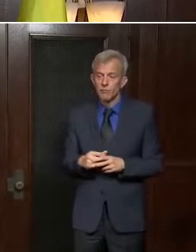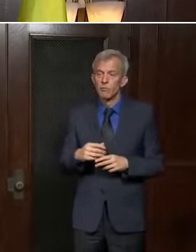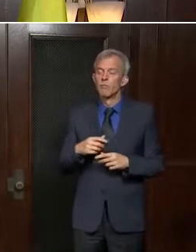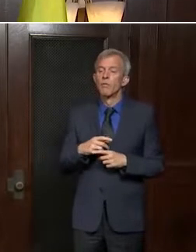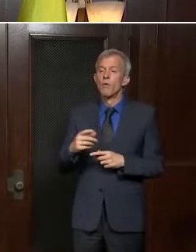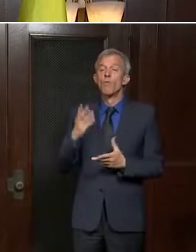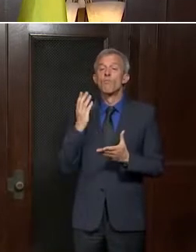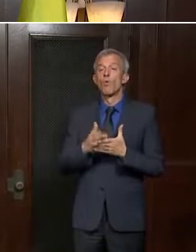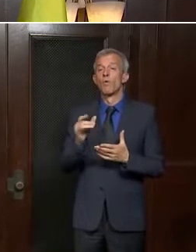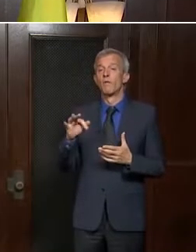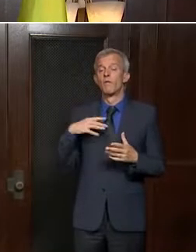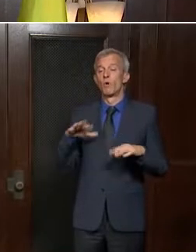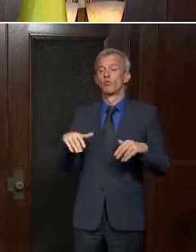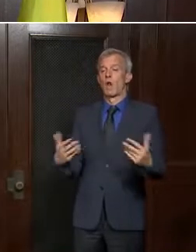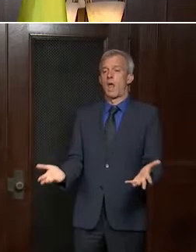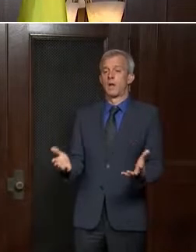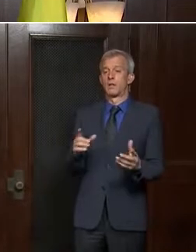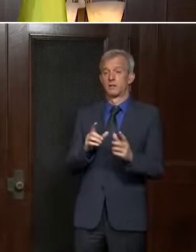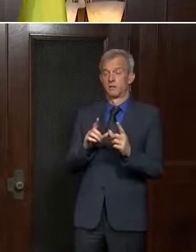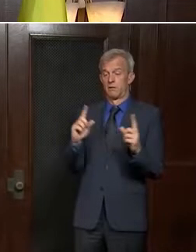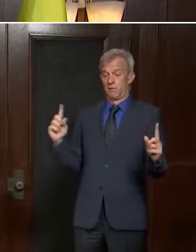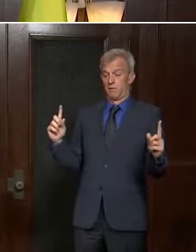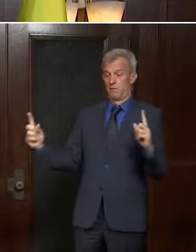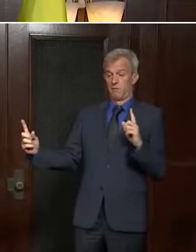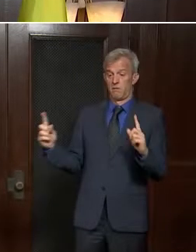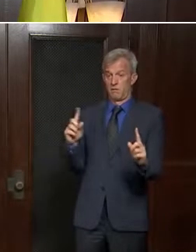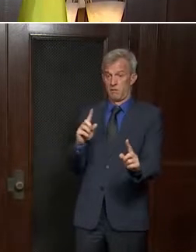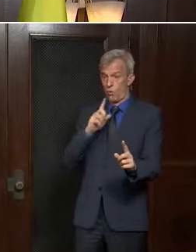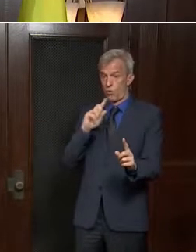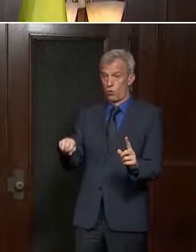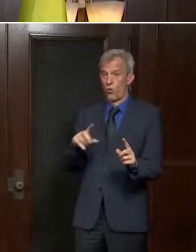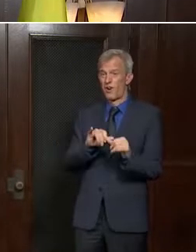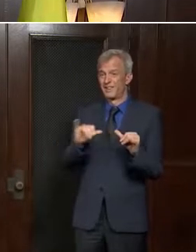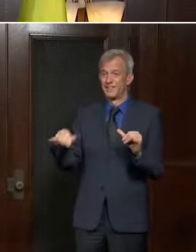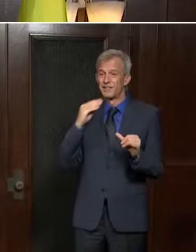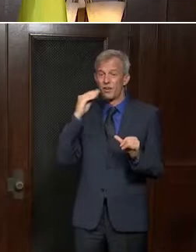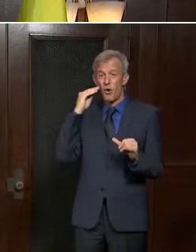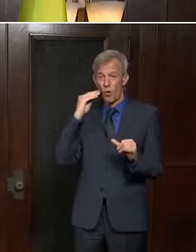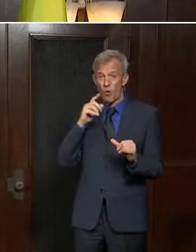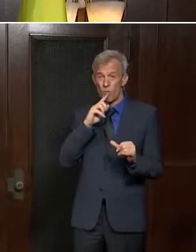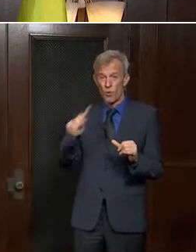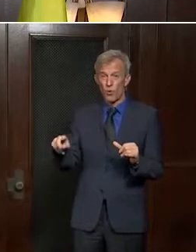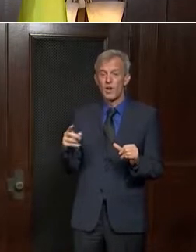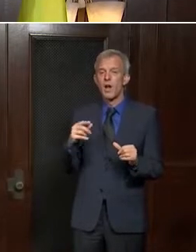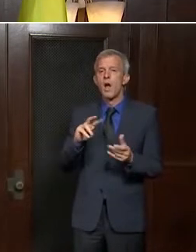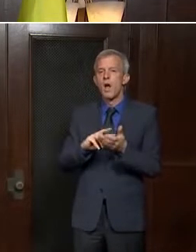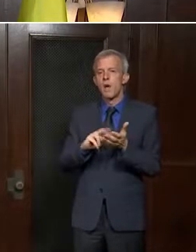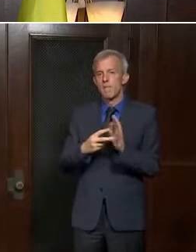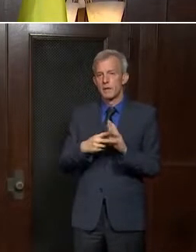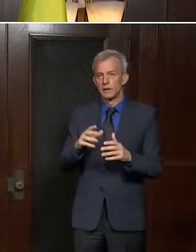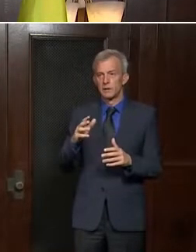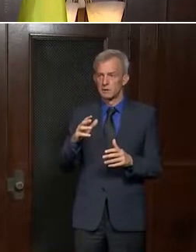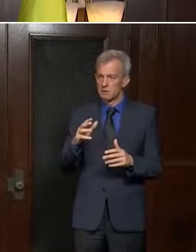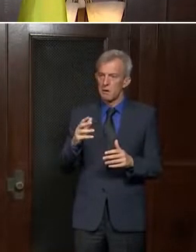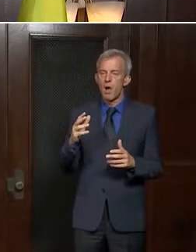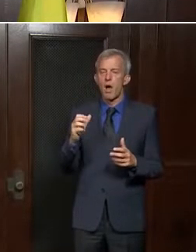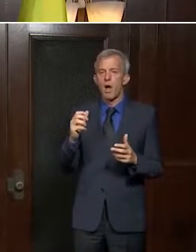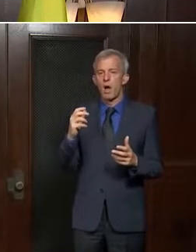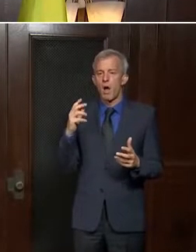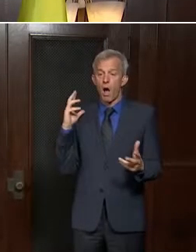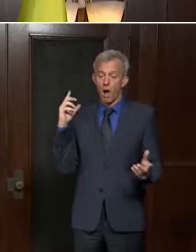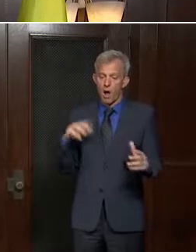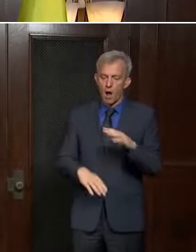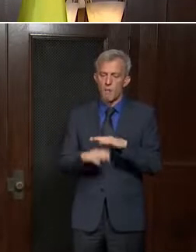physical distancing and stay-at-home orders now, we could see as many as 95% of LA County